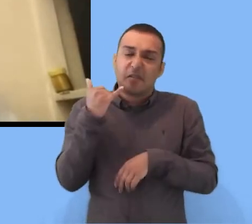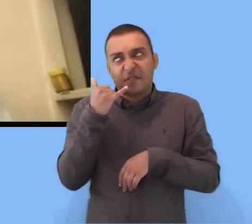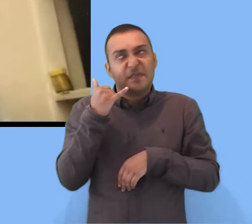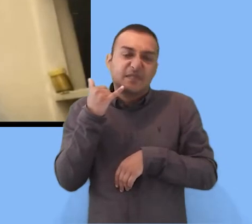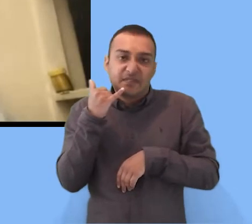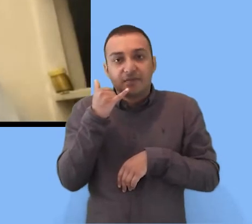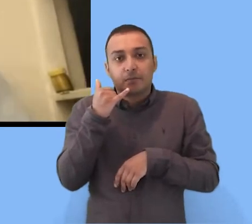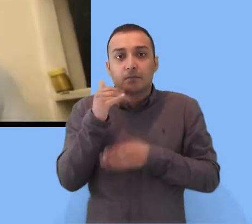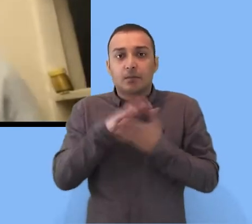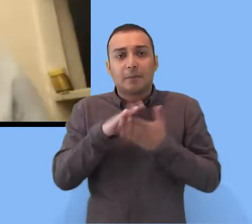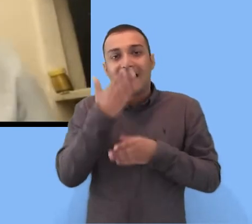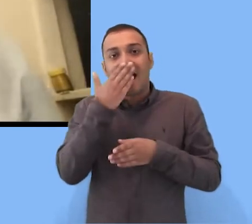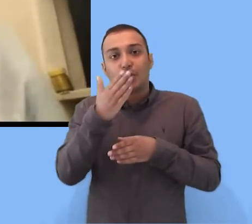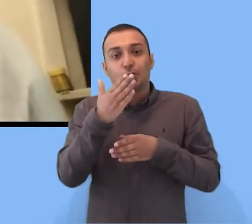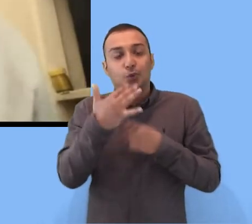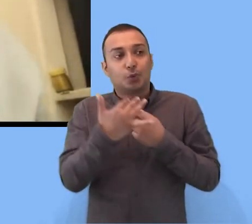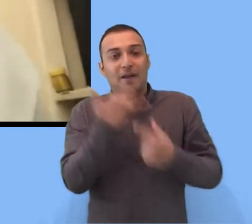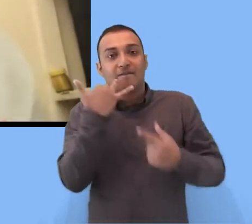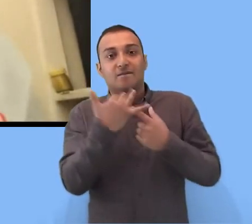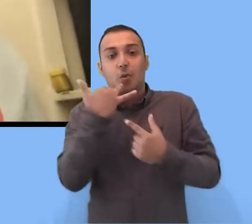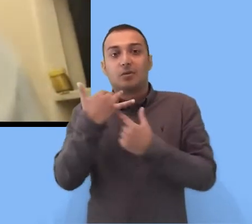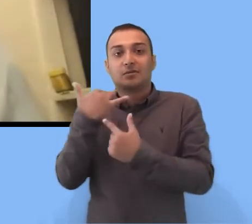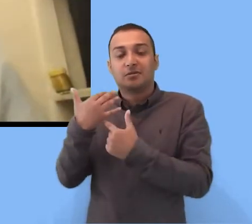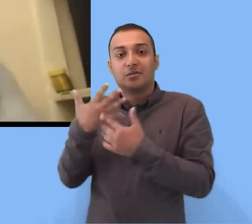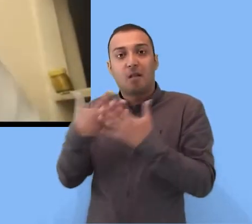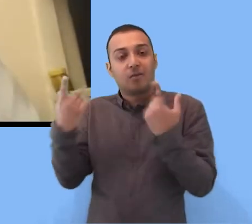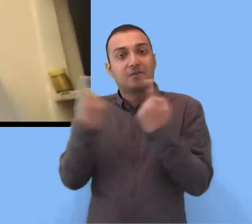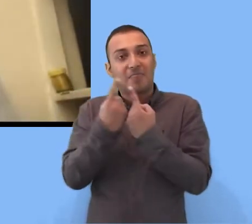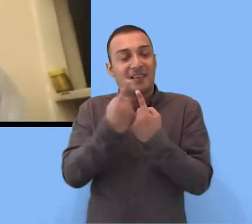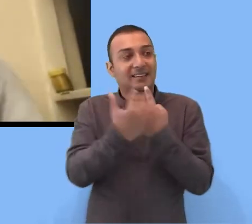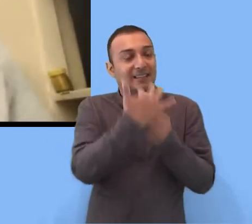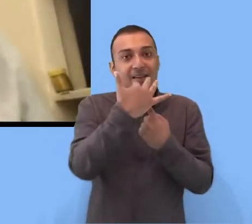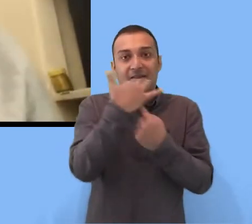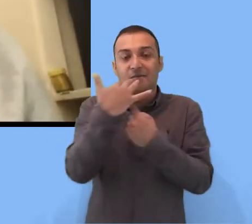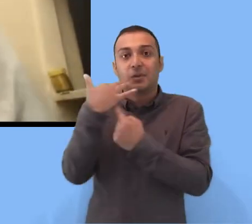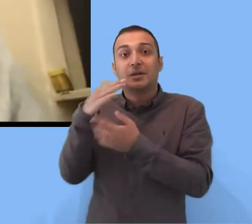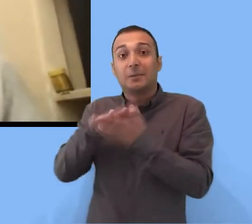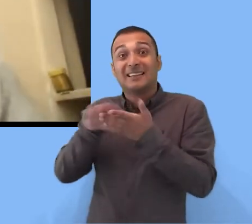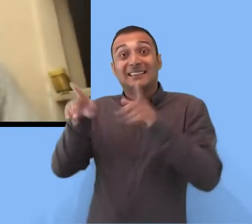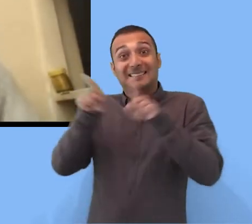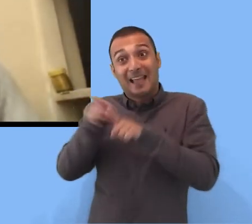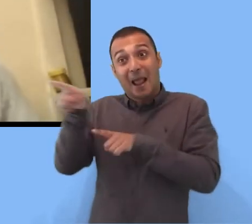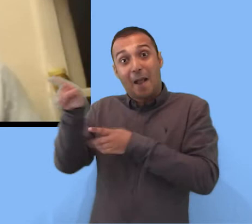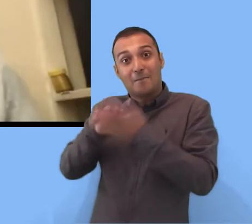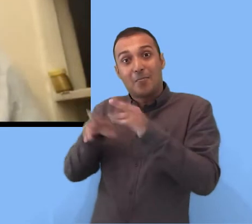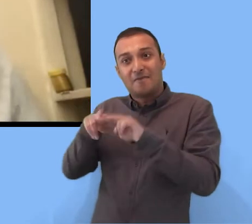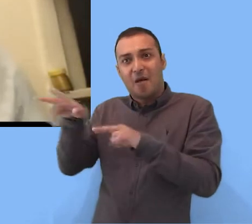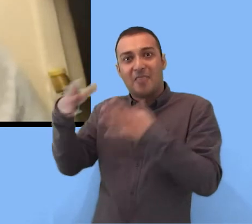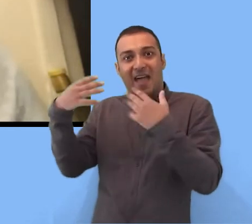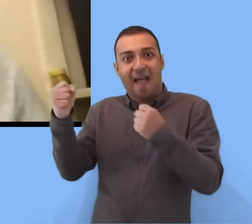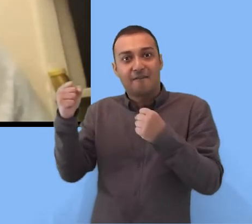Now, how do we change these preconceptions? How can we? Well,